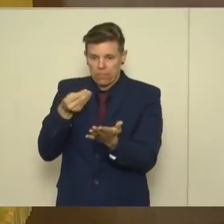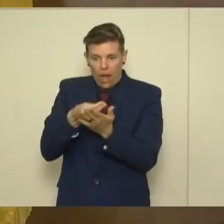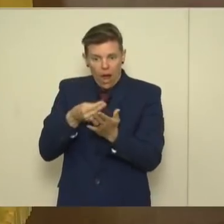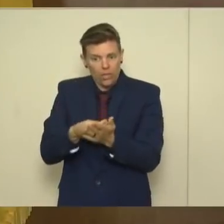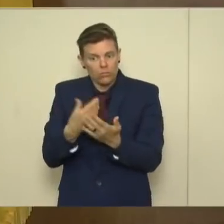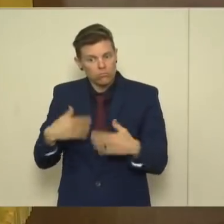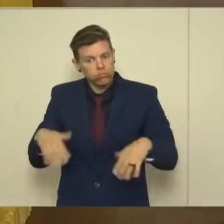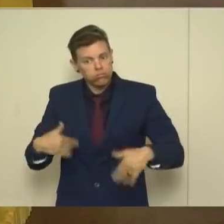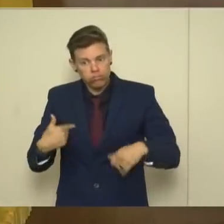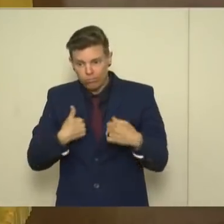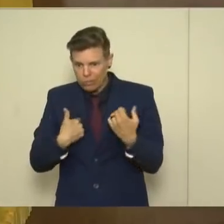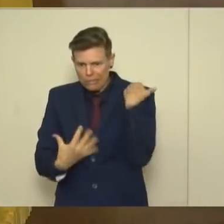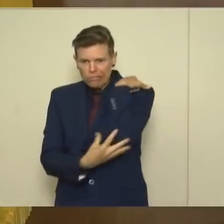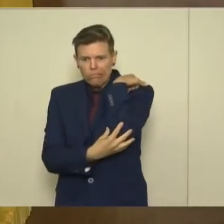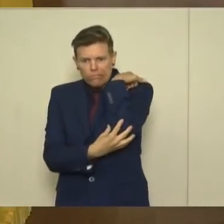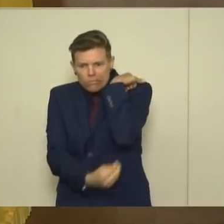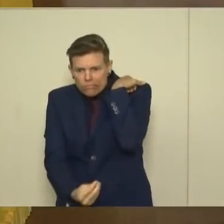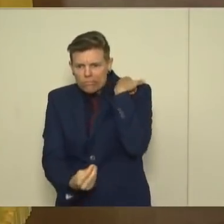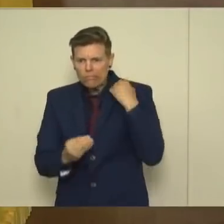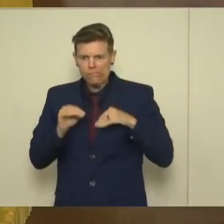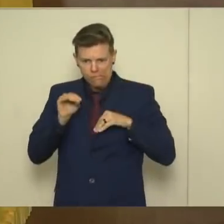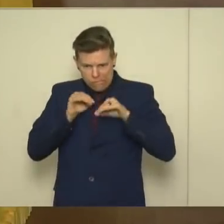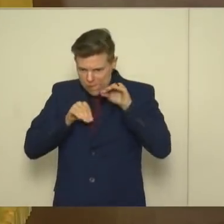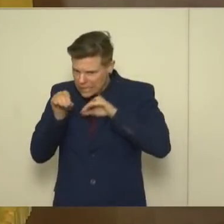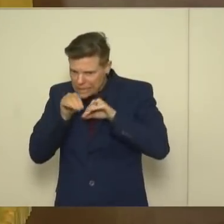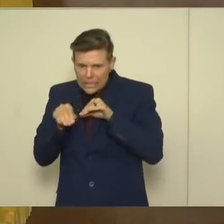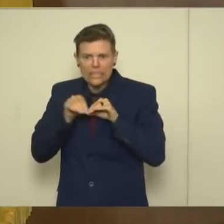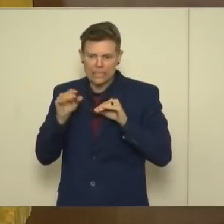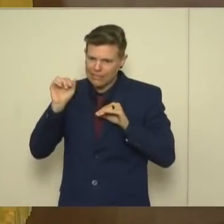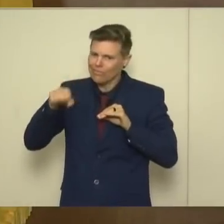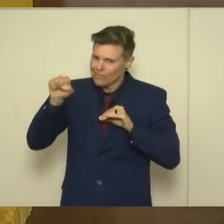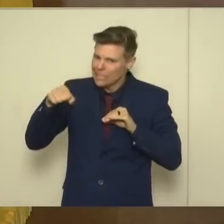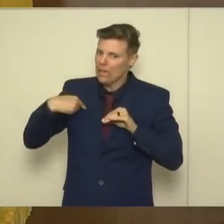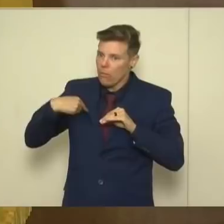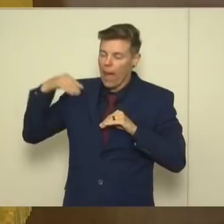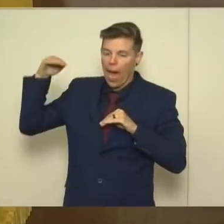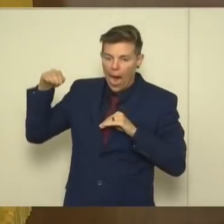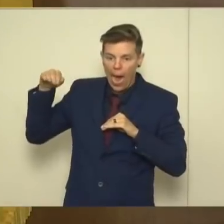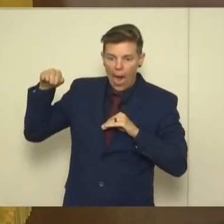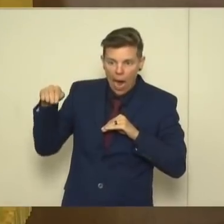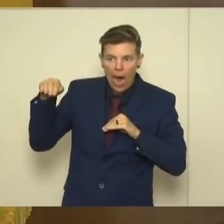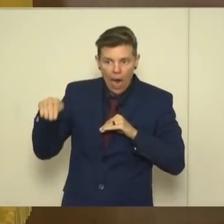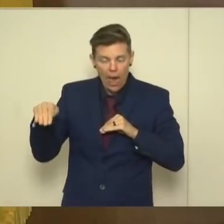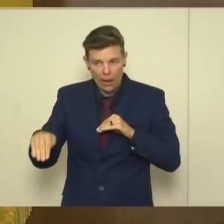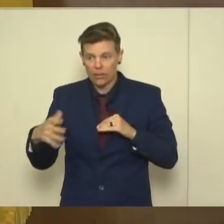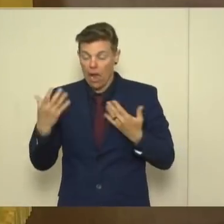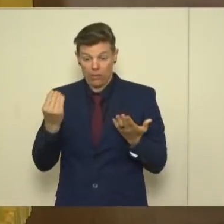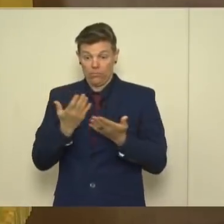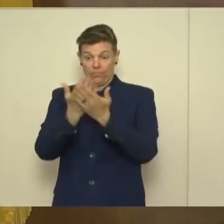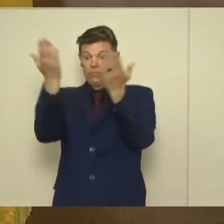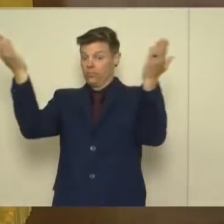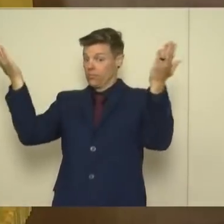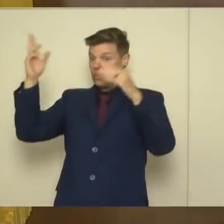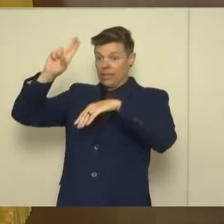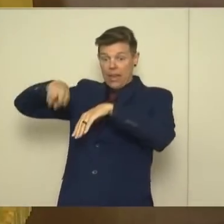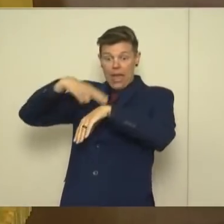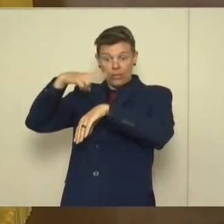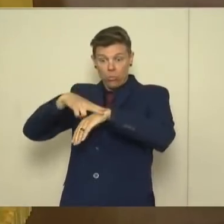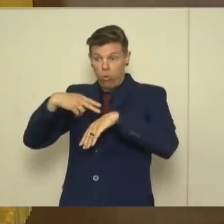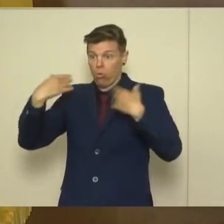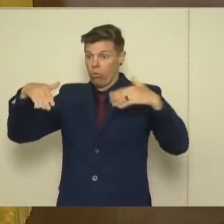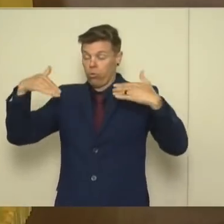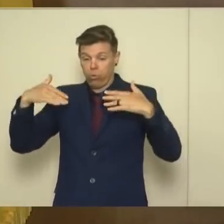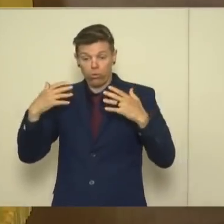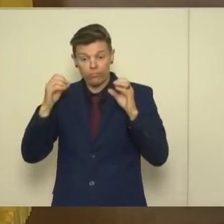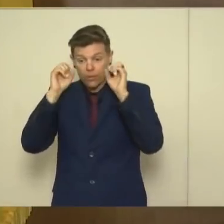individuals and businesses, and looking at the national economic recovery. And we all need to